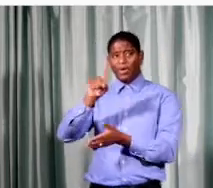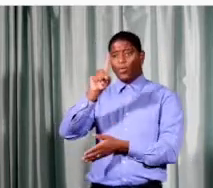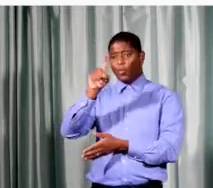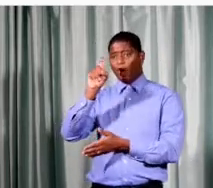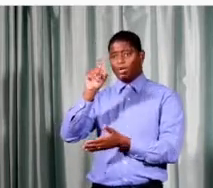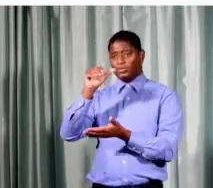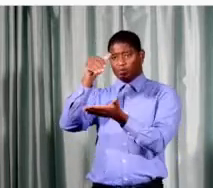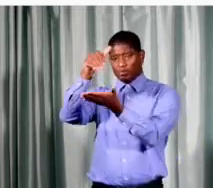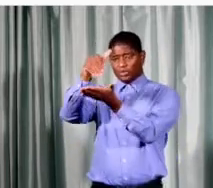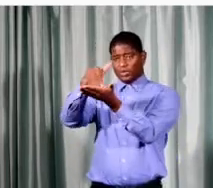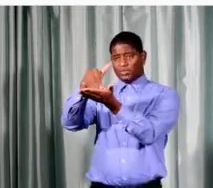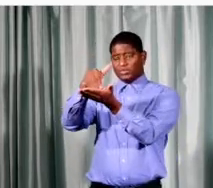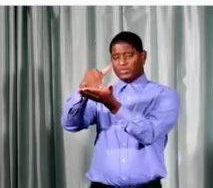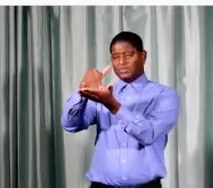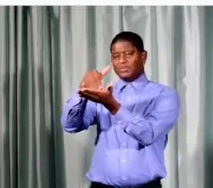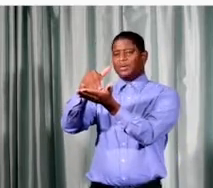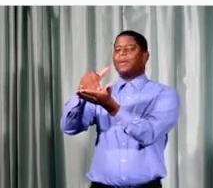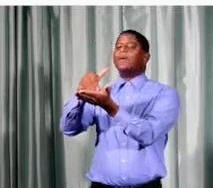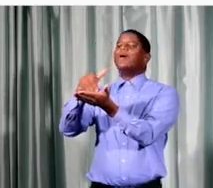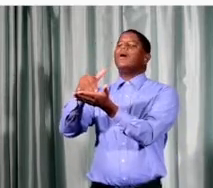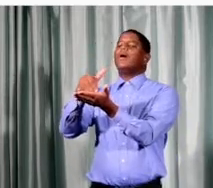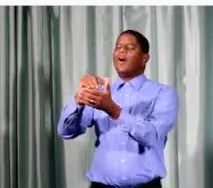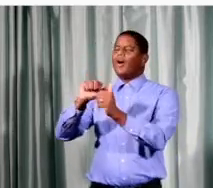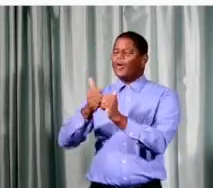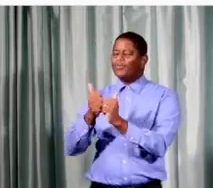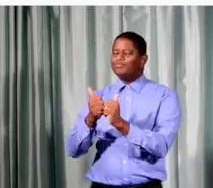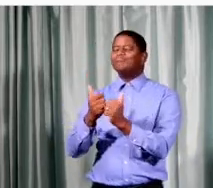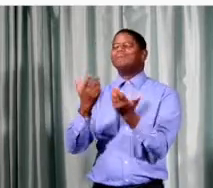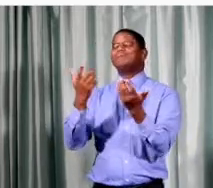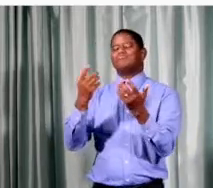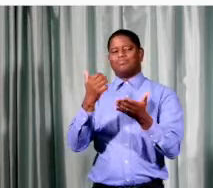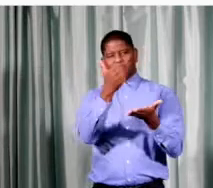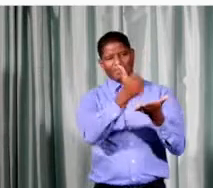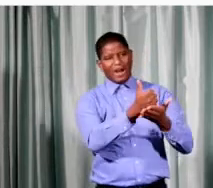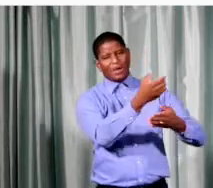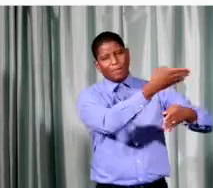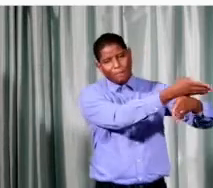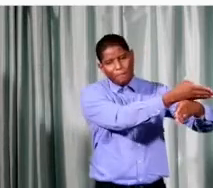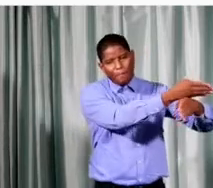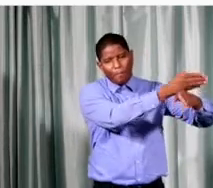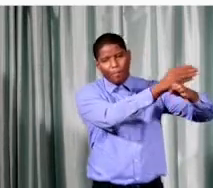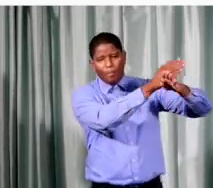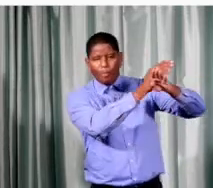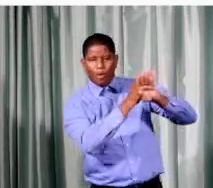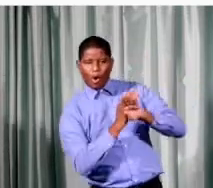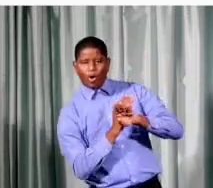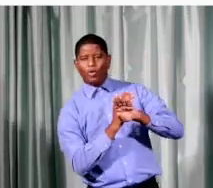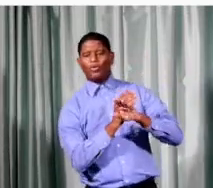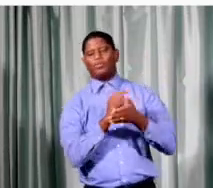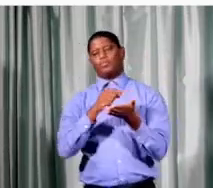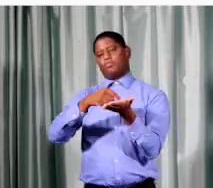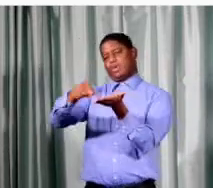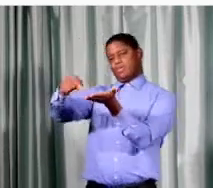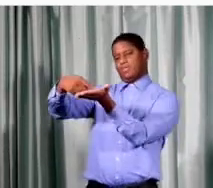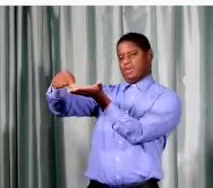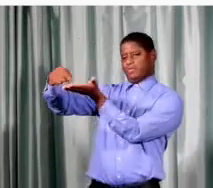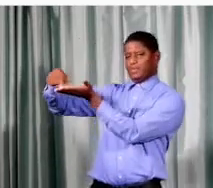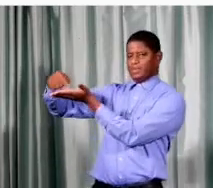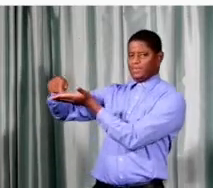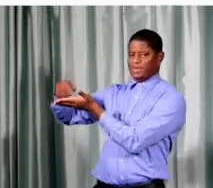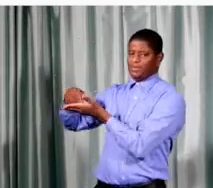took loans, credit line and a long-term loan, in order to meet this.